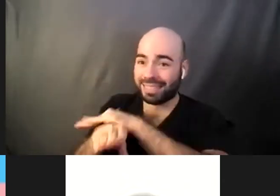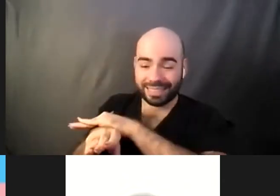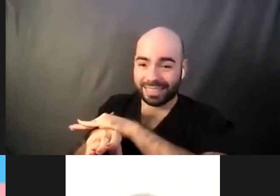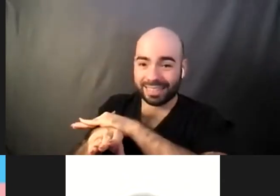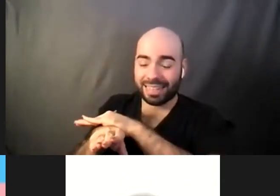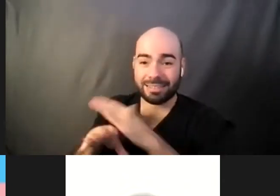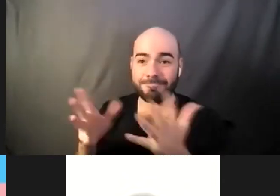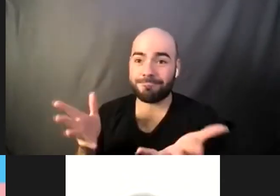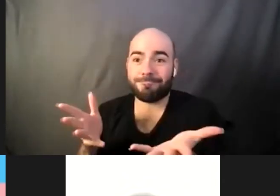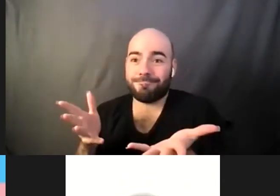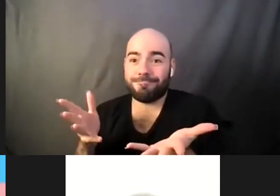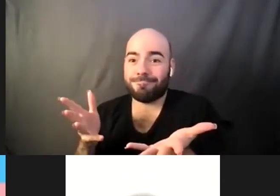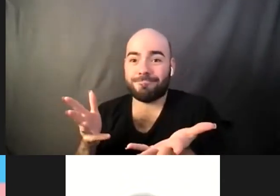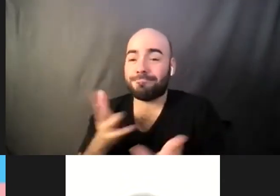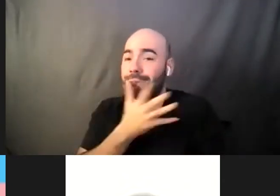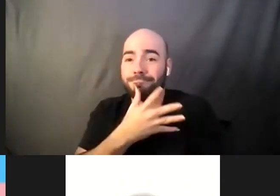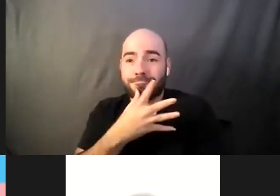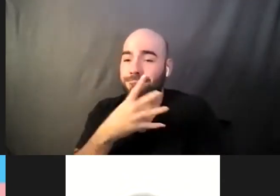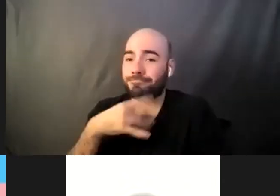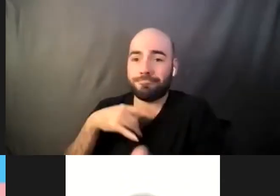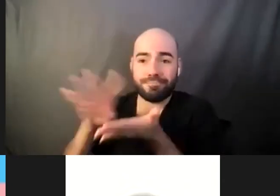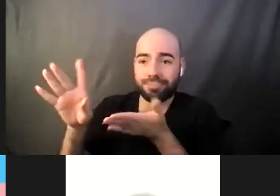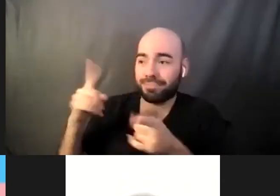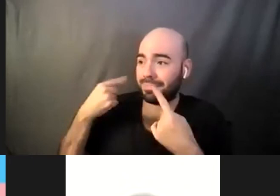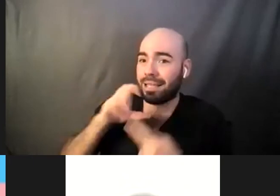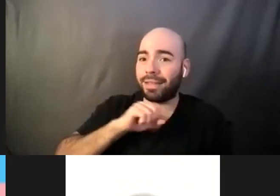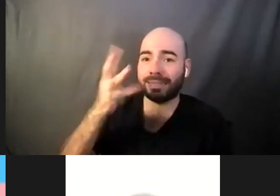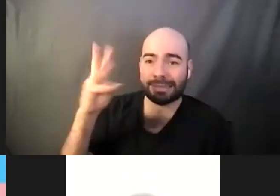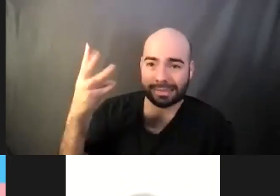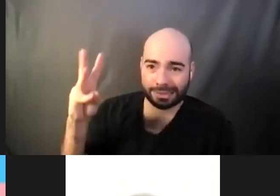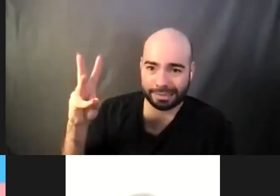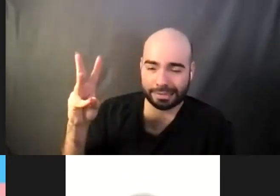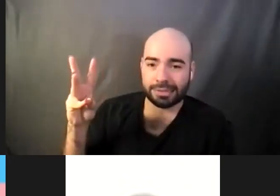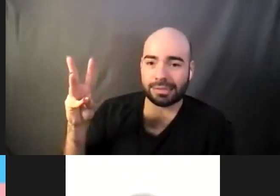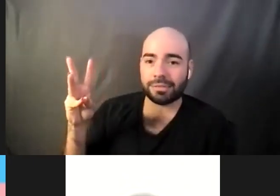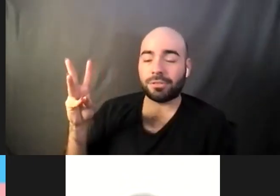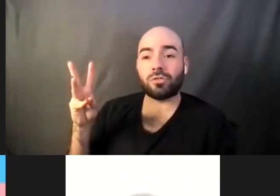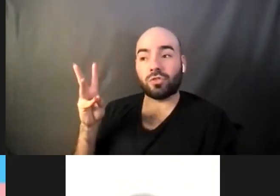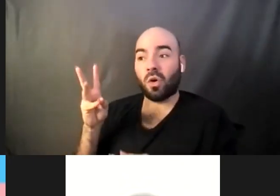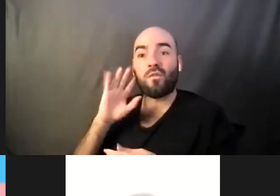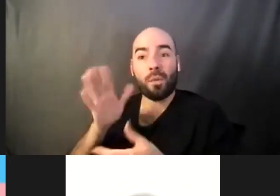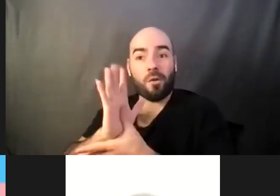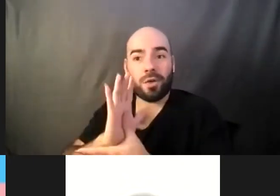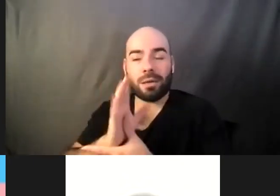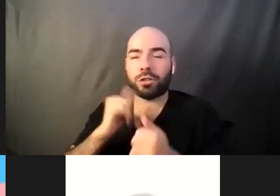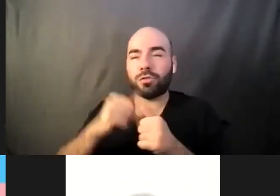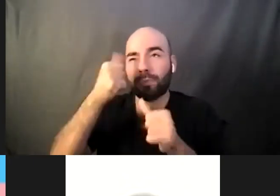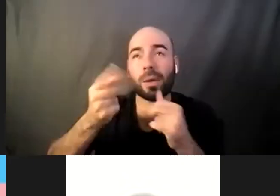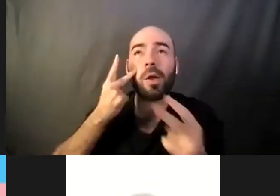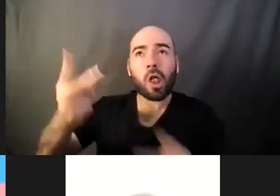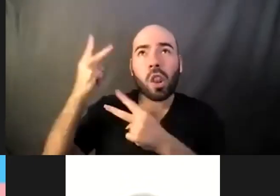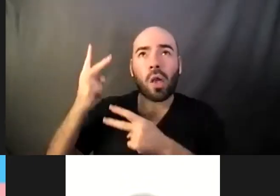You know, I was not allowed in that apartment since I was 16 years old. So I'm recreating a space for memory that